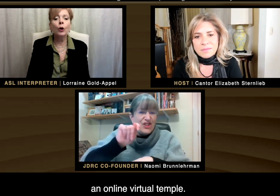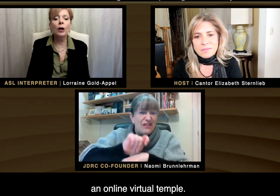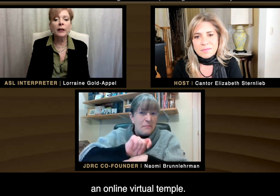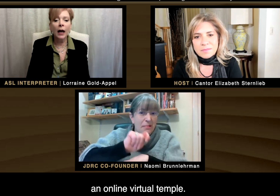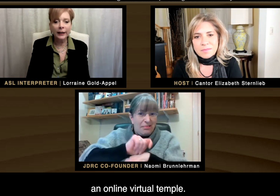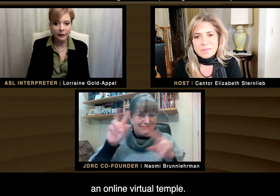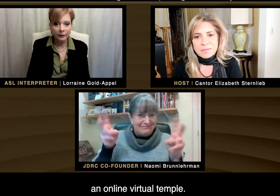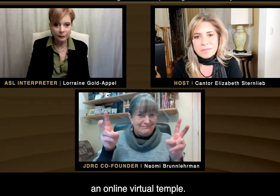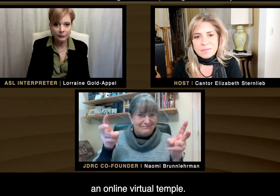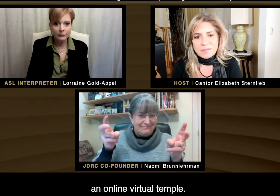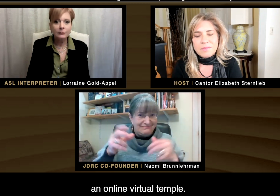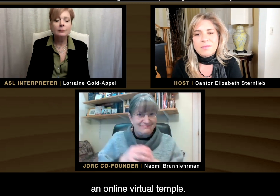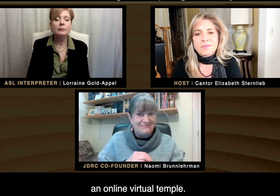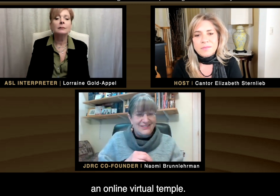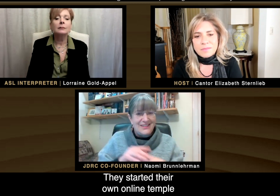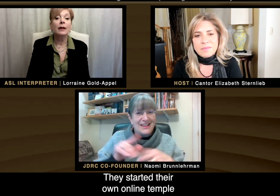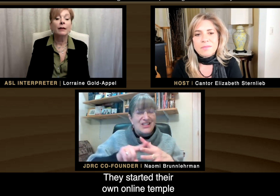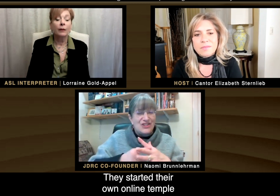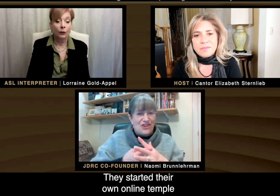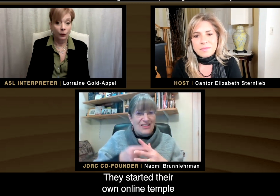had more work online.